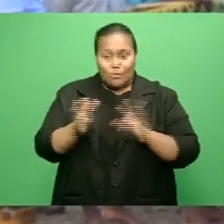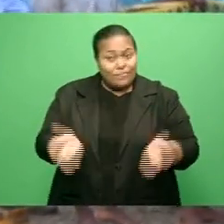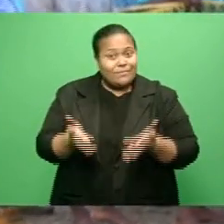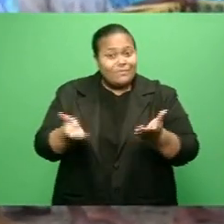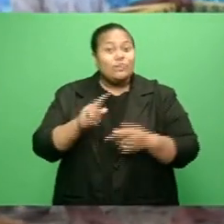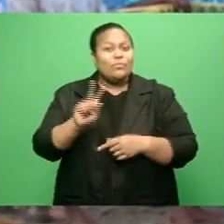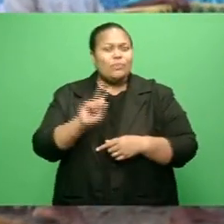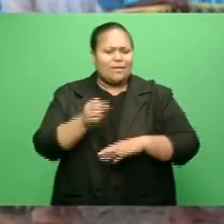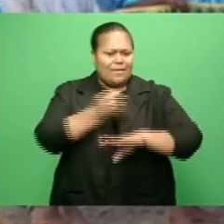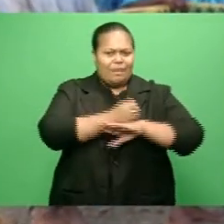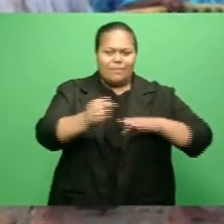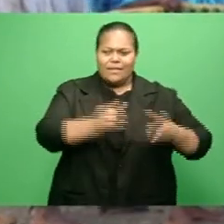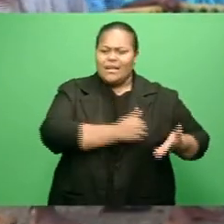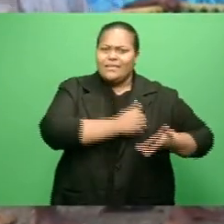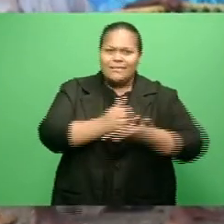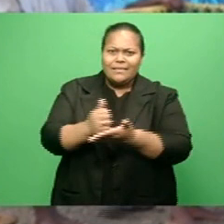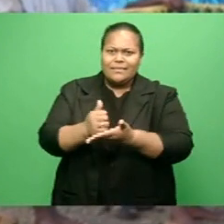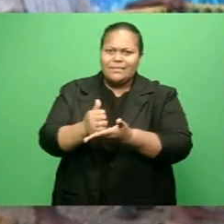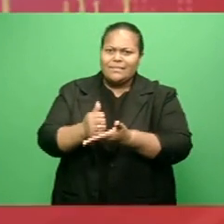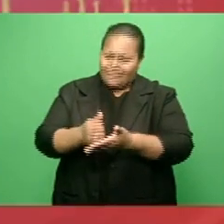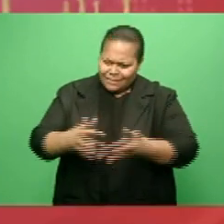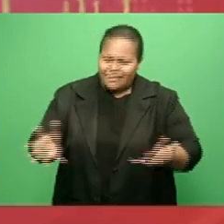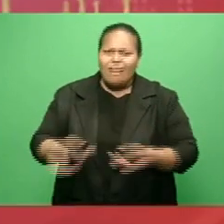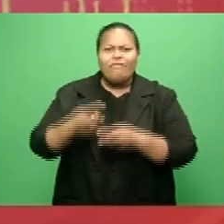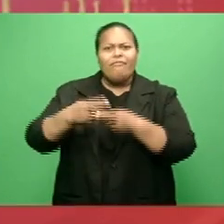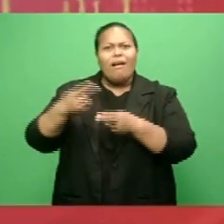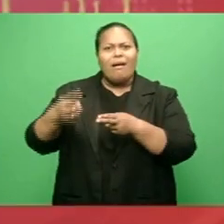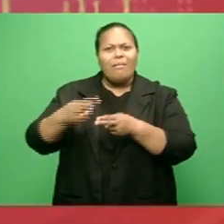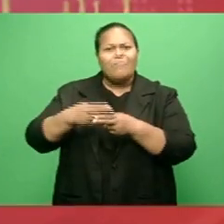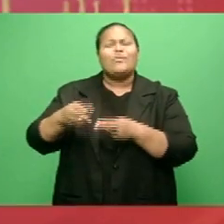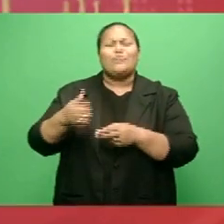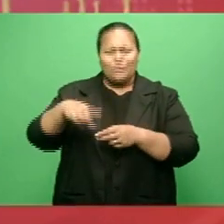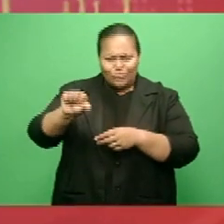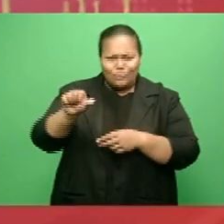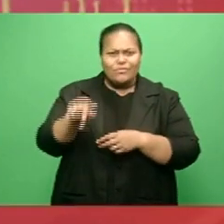of government assistance and cultivate their land.